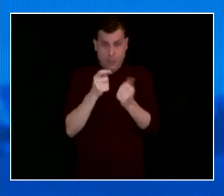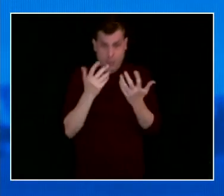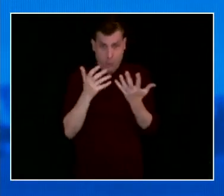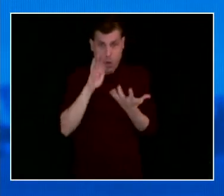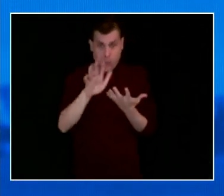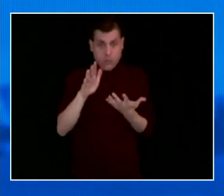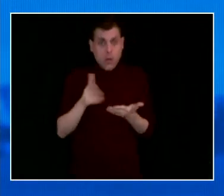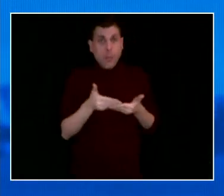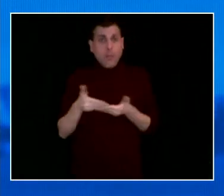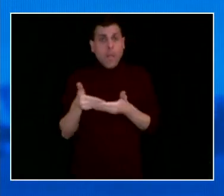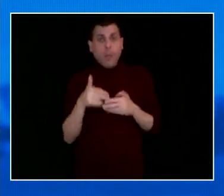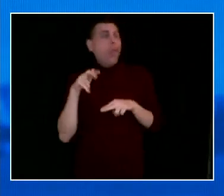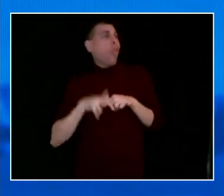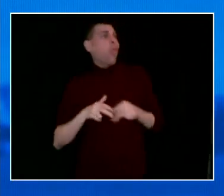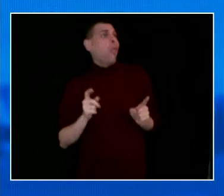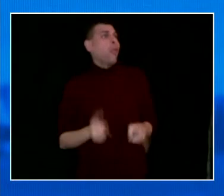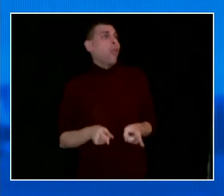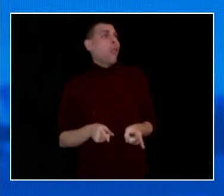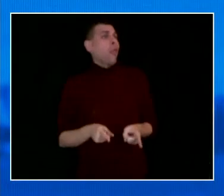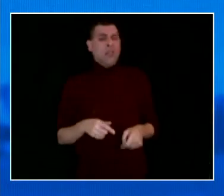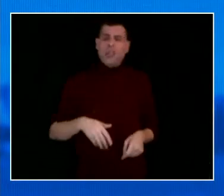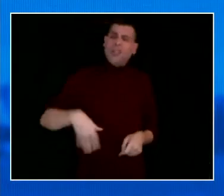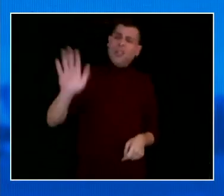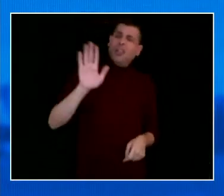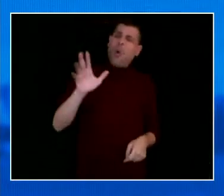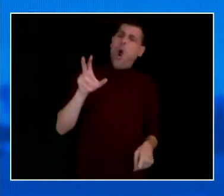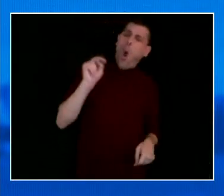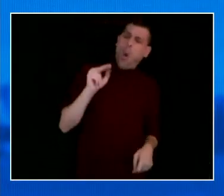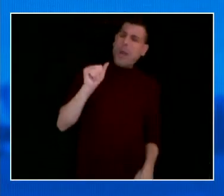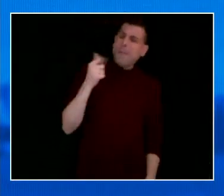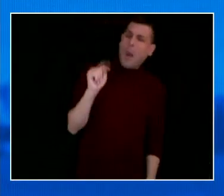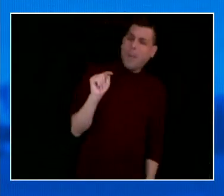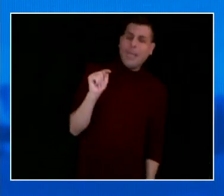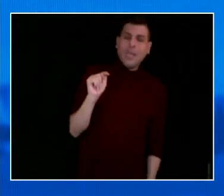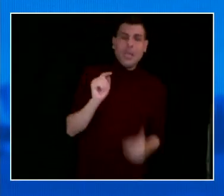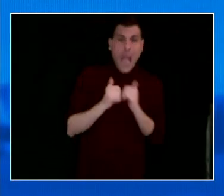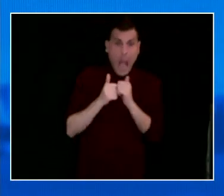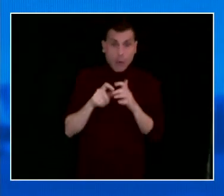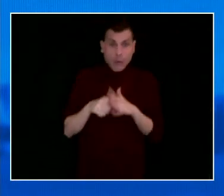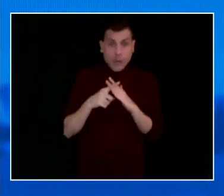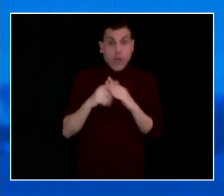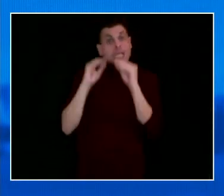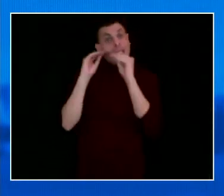couch in his own apartment? Tell him how to manage his money.